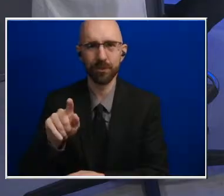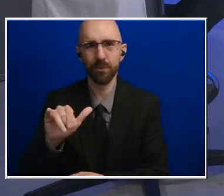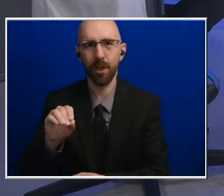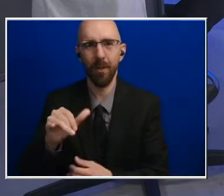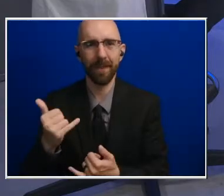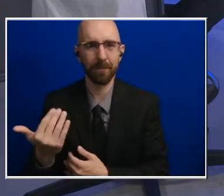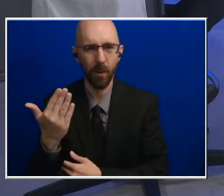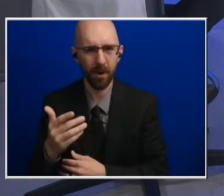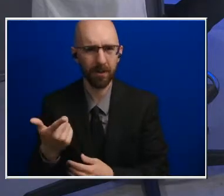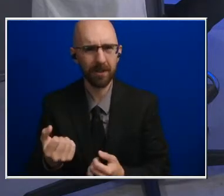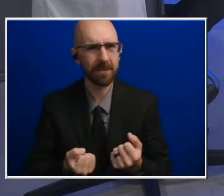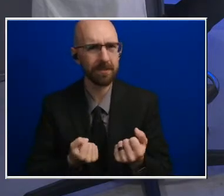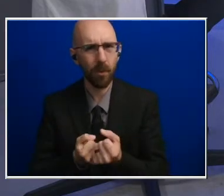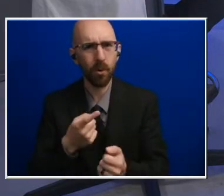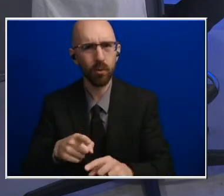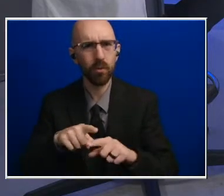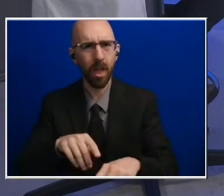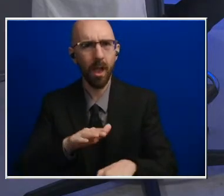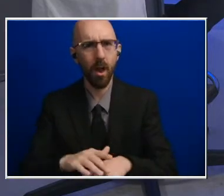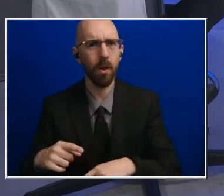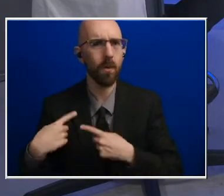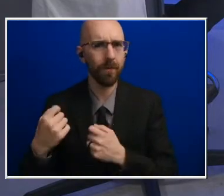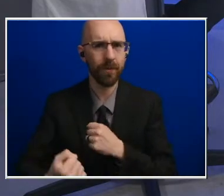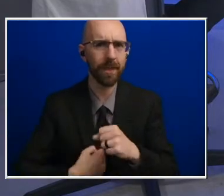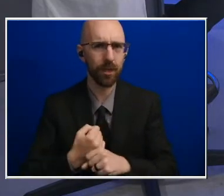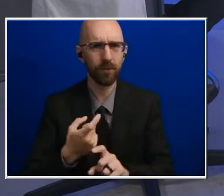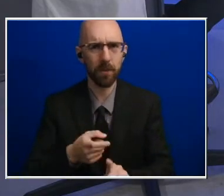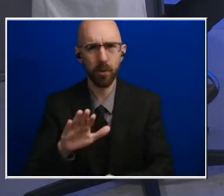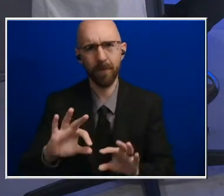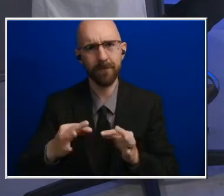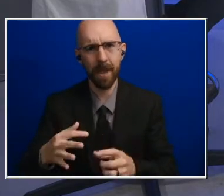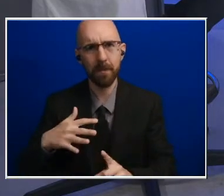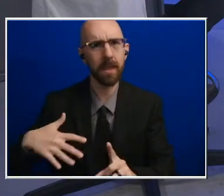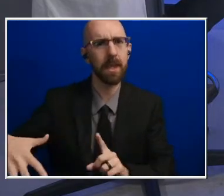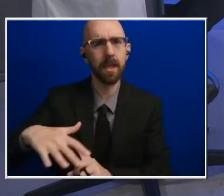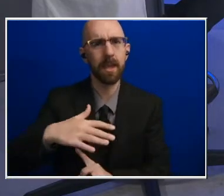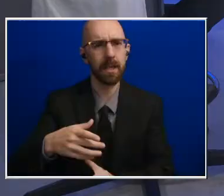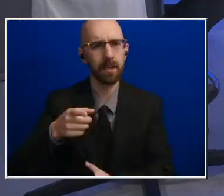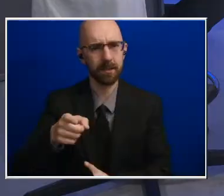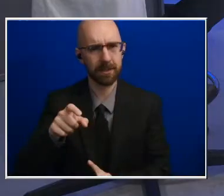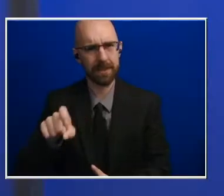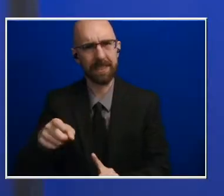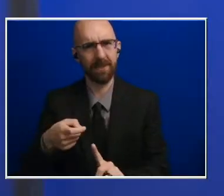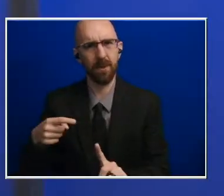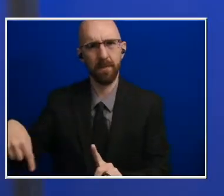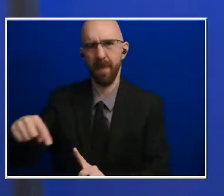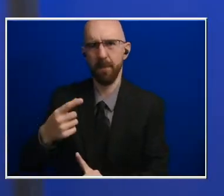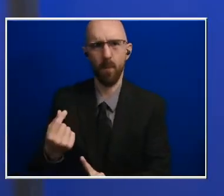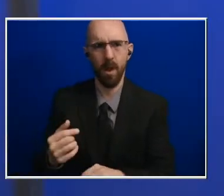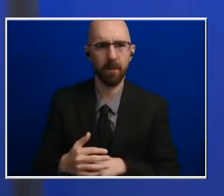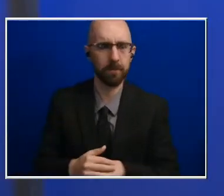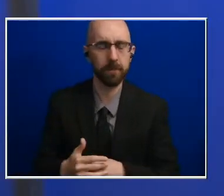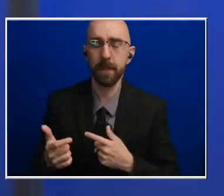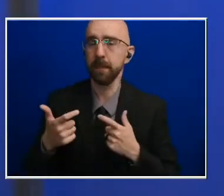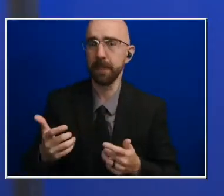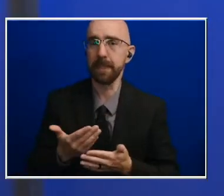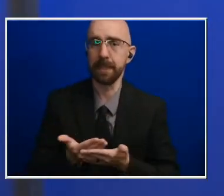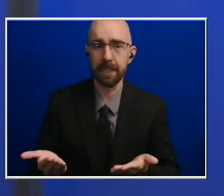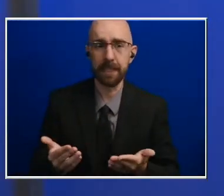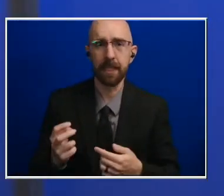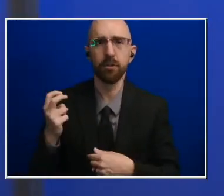on over the years from your family? What kind of needs have you needed from them? My biggest thing has been